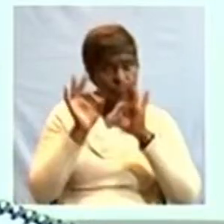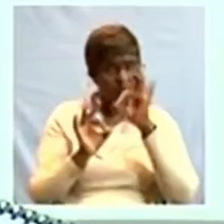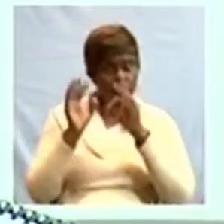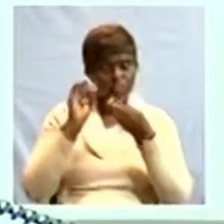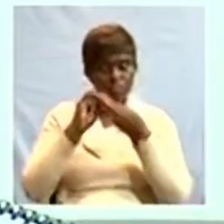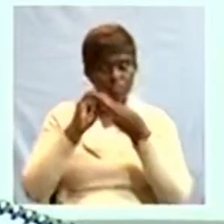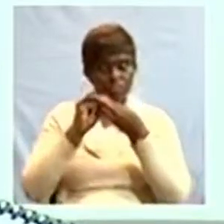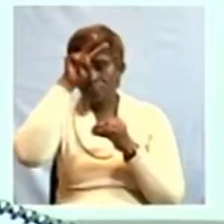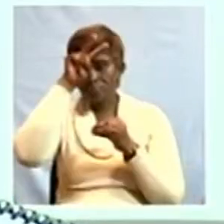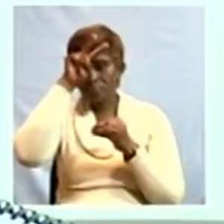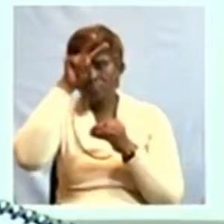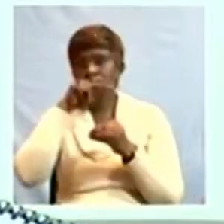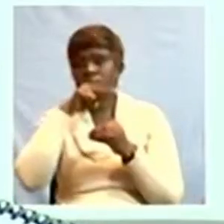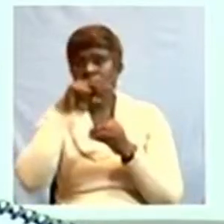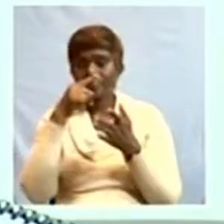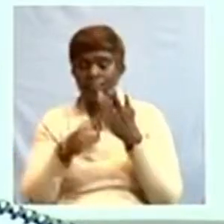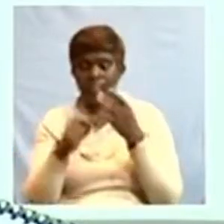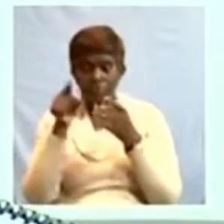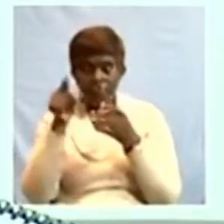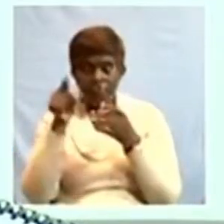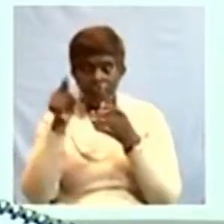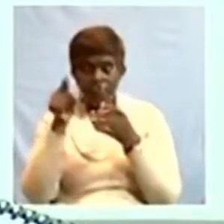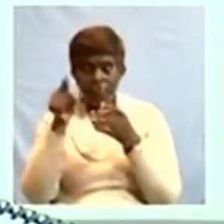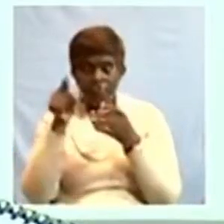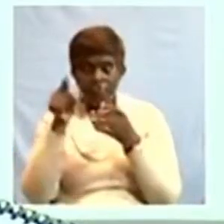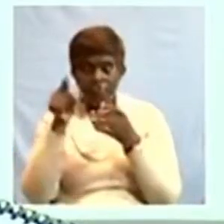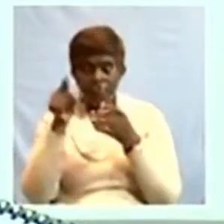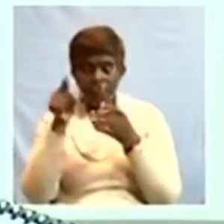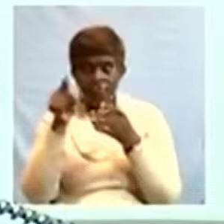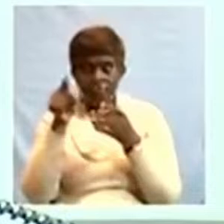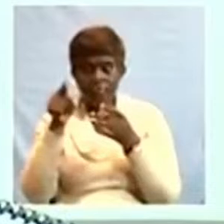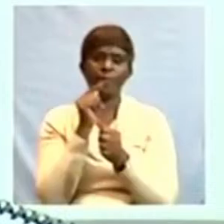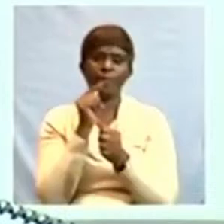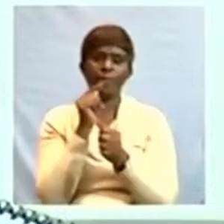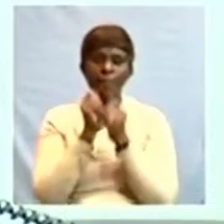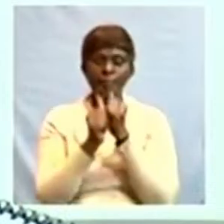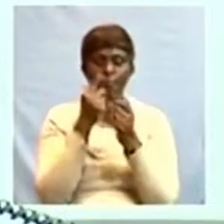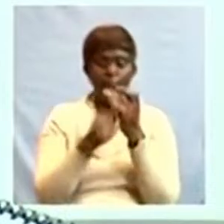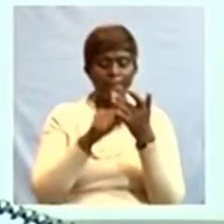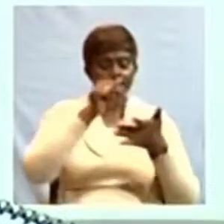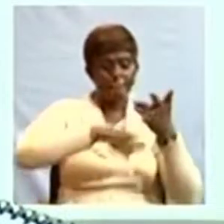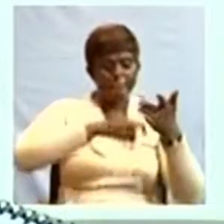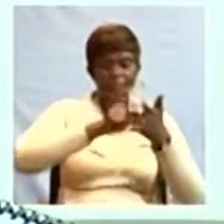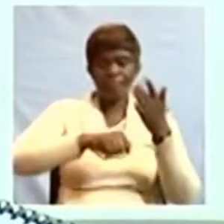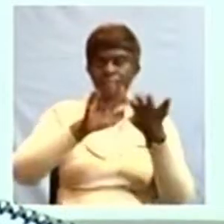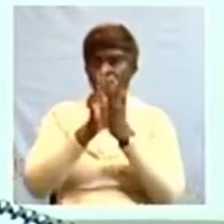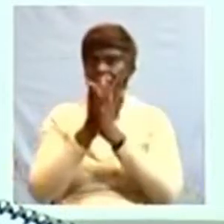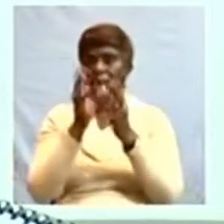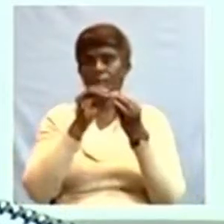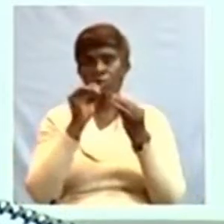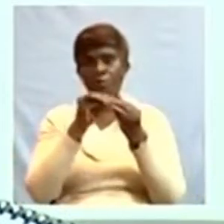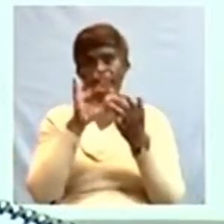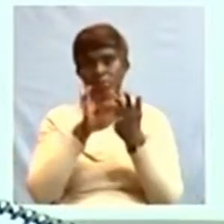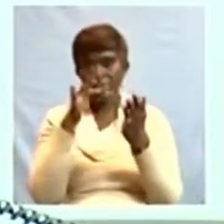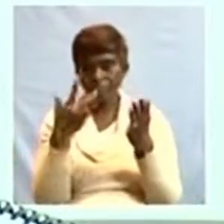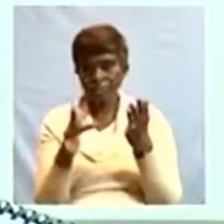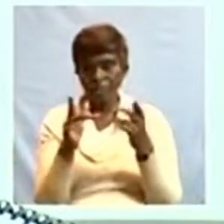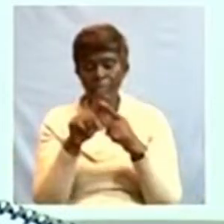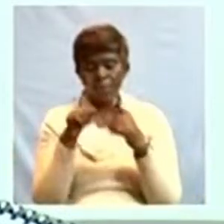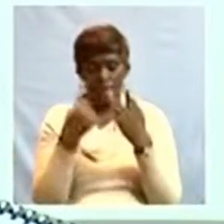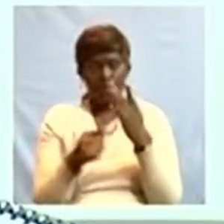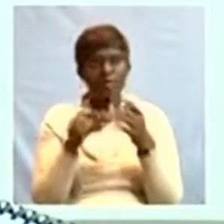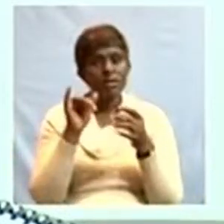of goats that they could actually get because of the pricing. But